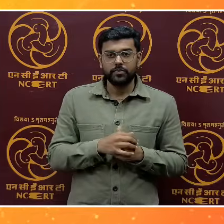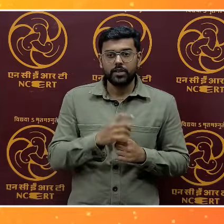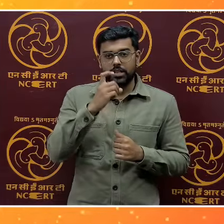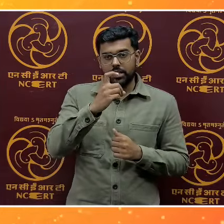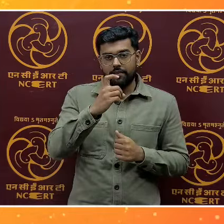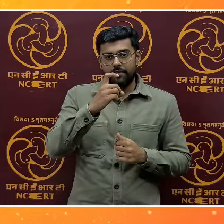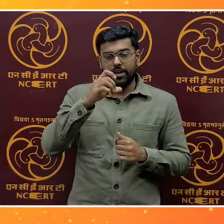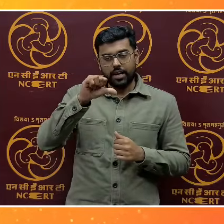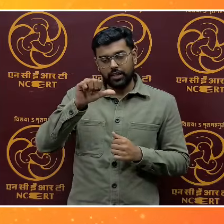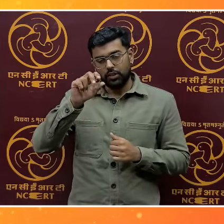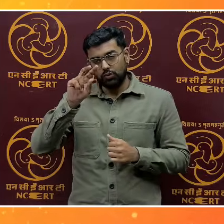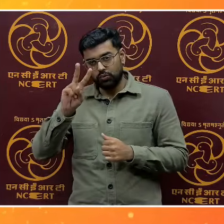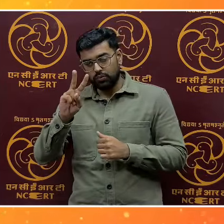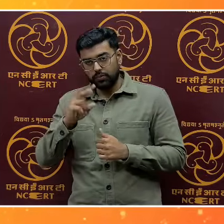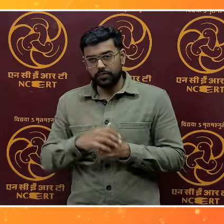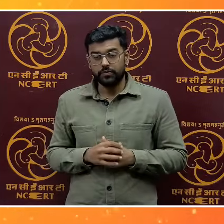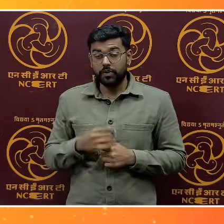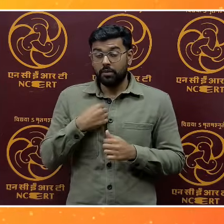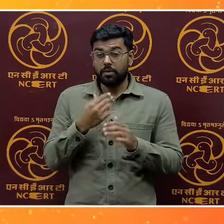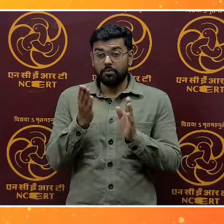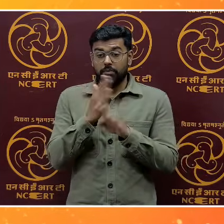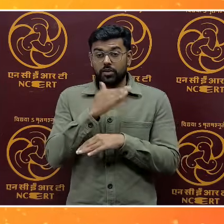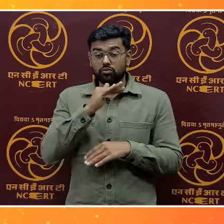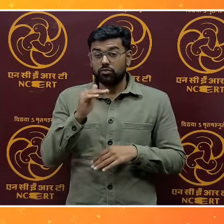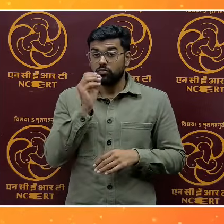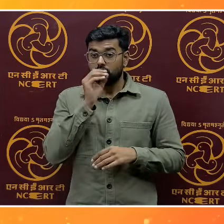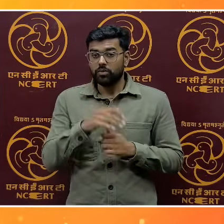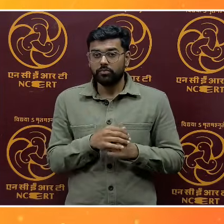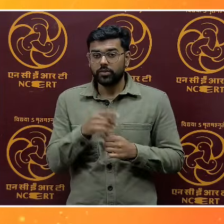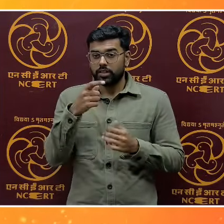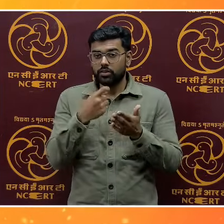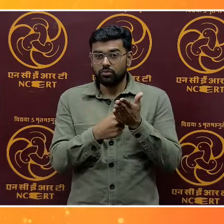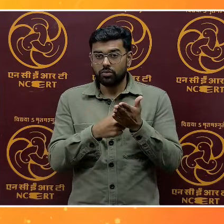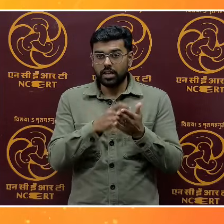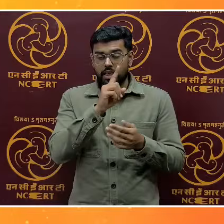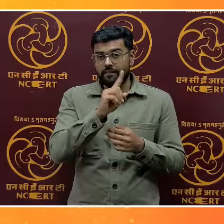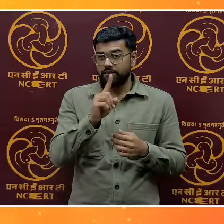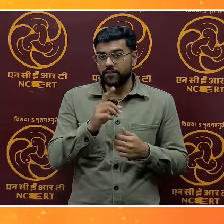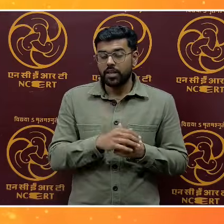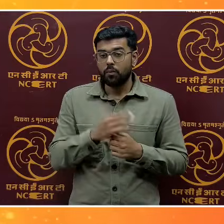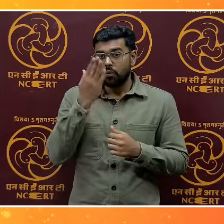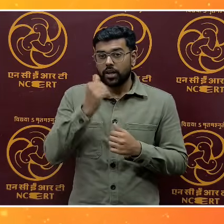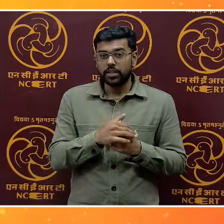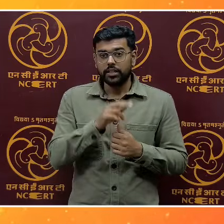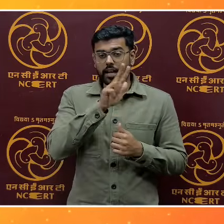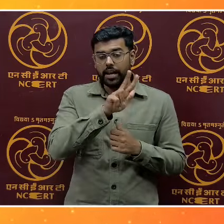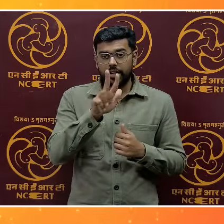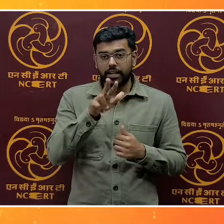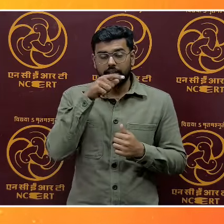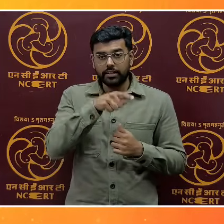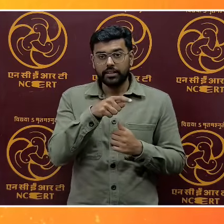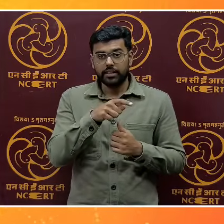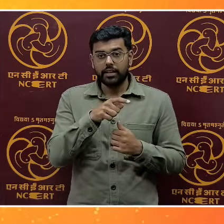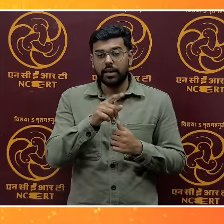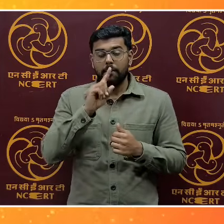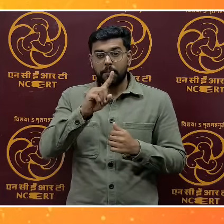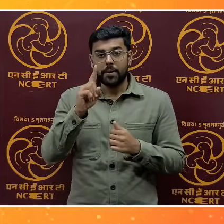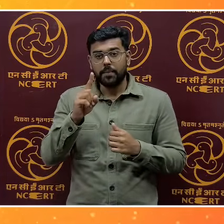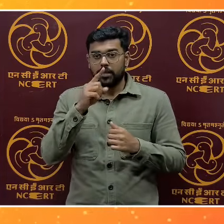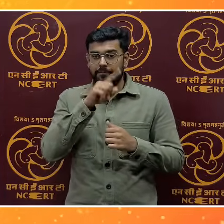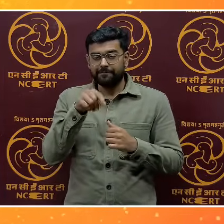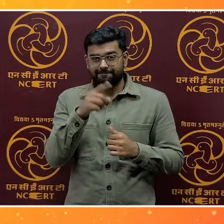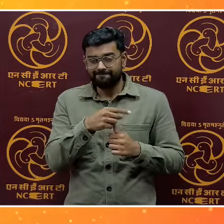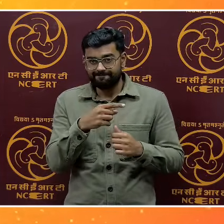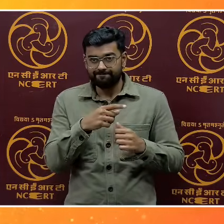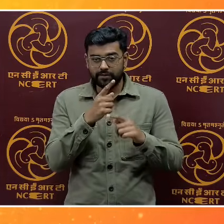792. Here children, let me remind you divisibility rule of 11 here, because 88 seems to be a multiple of 11. So, I